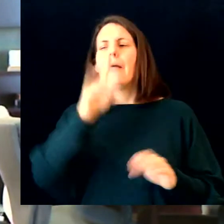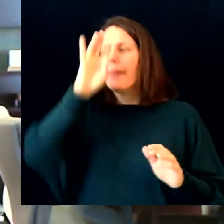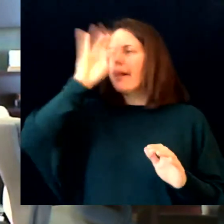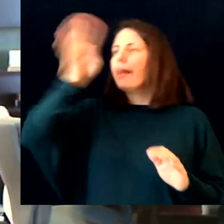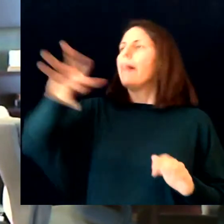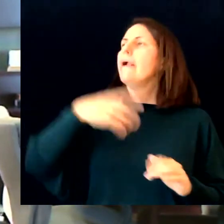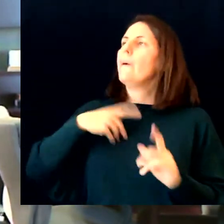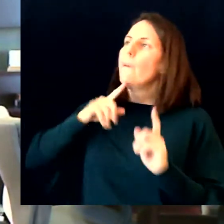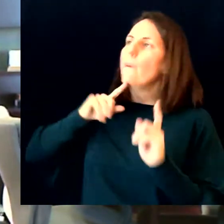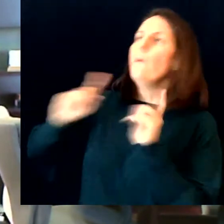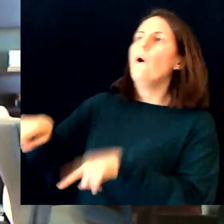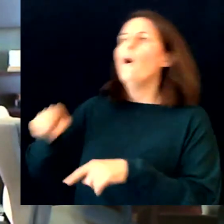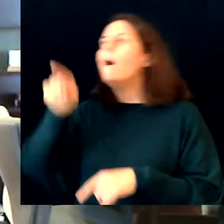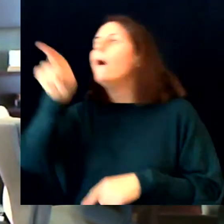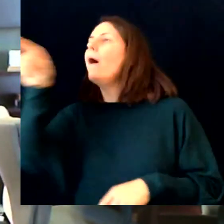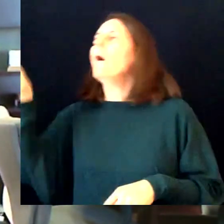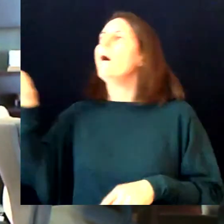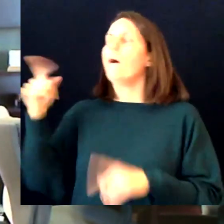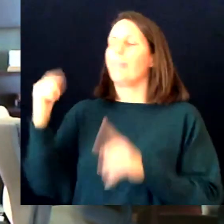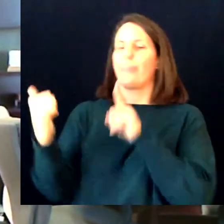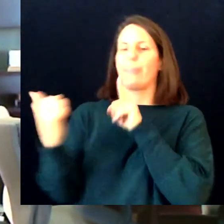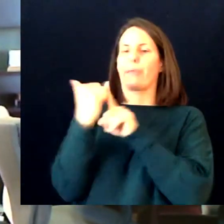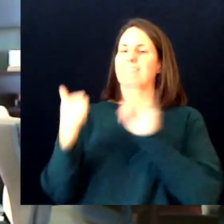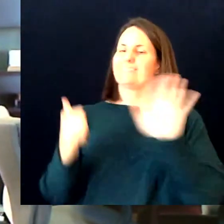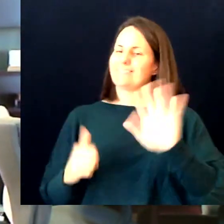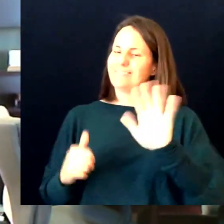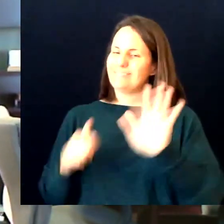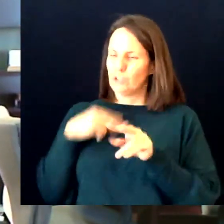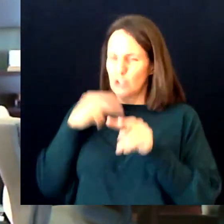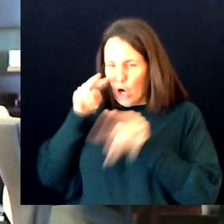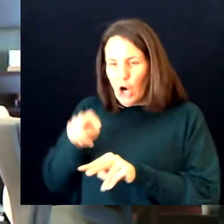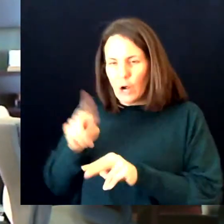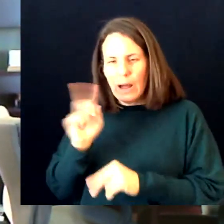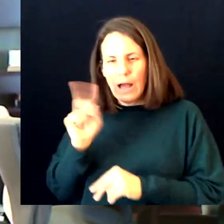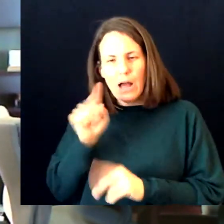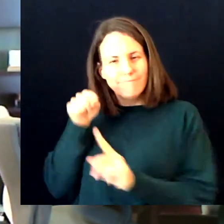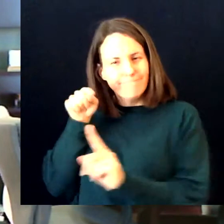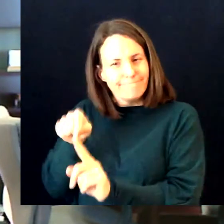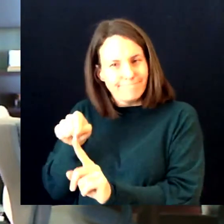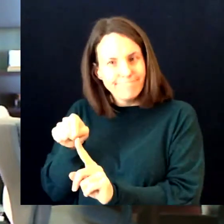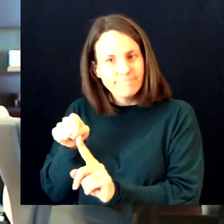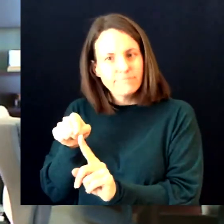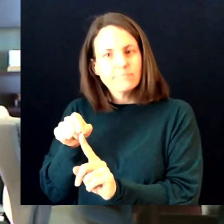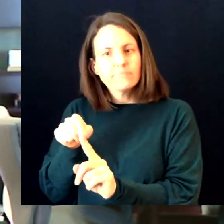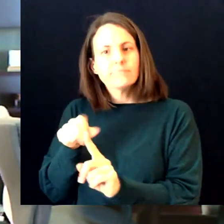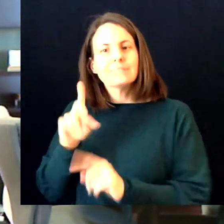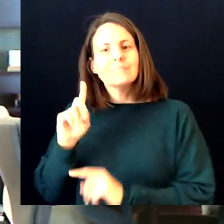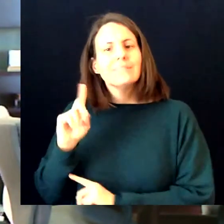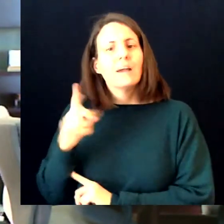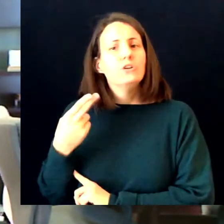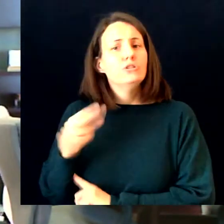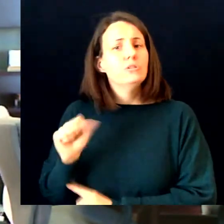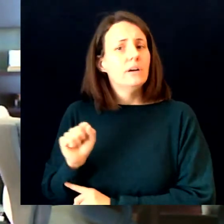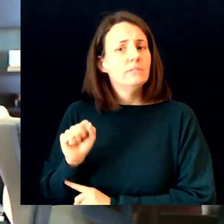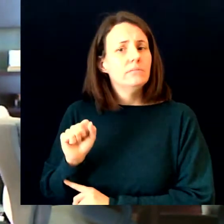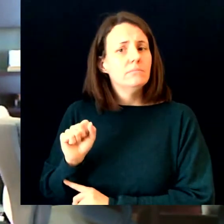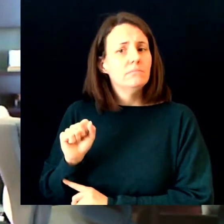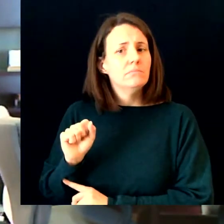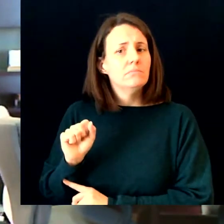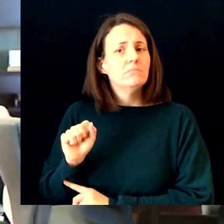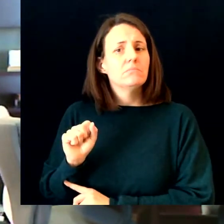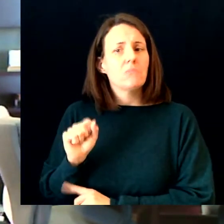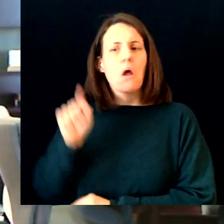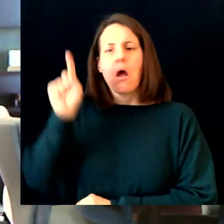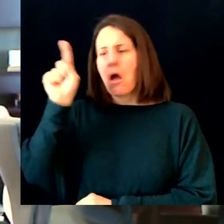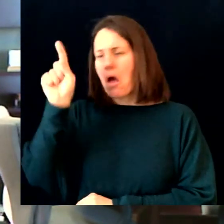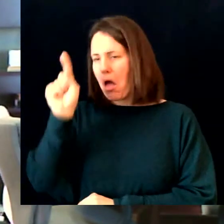DHS webpage, we've got a great link, great interactive map of all manner of community testing sites. We now have a total